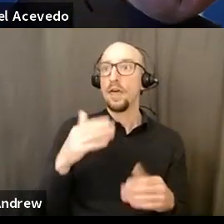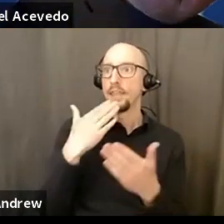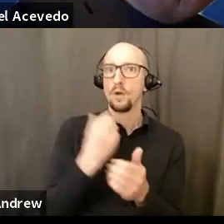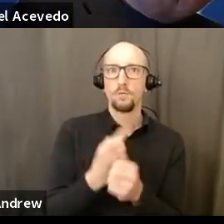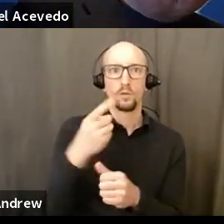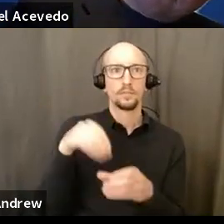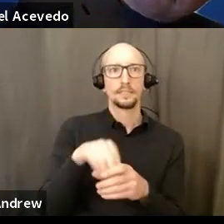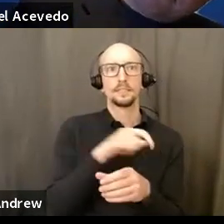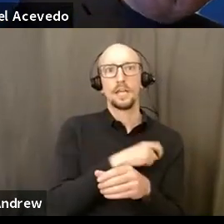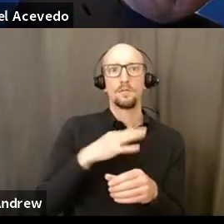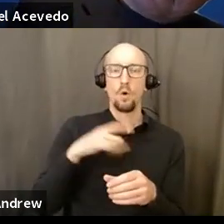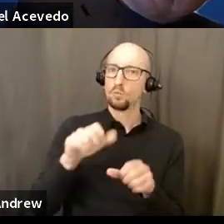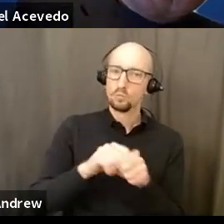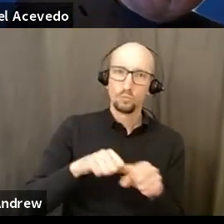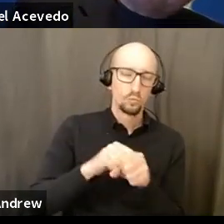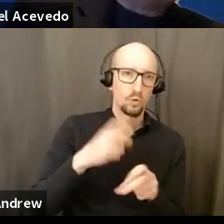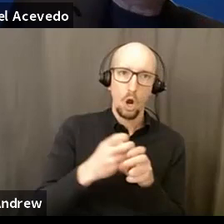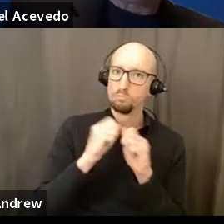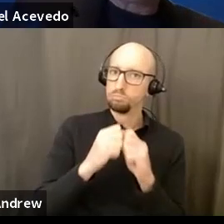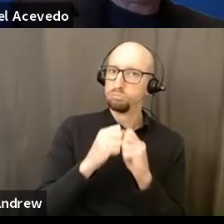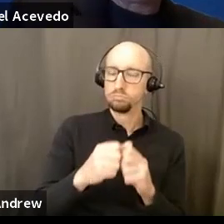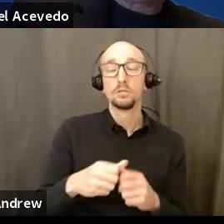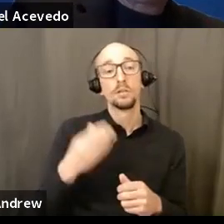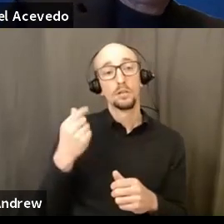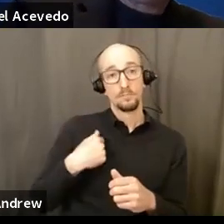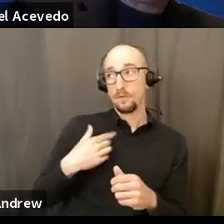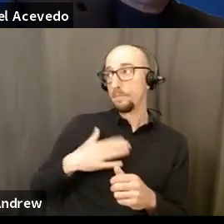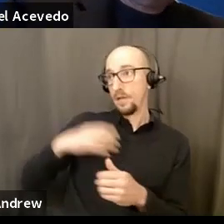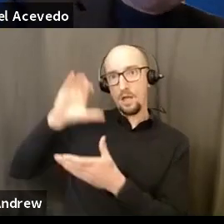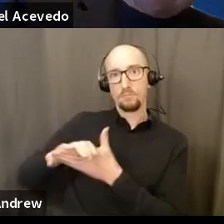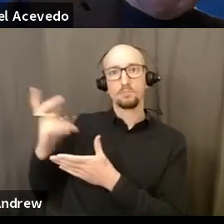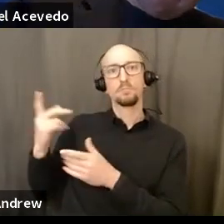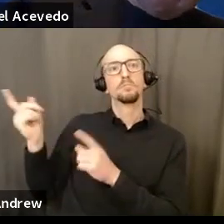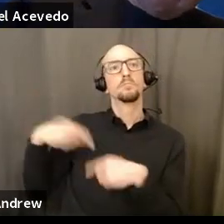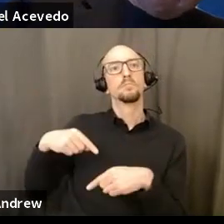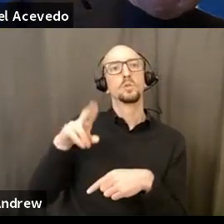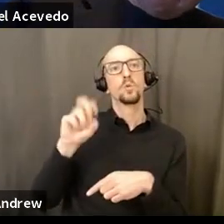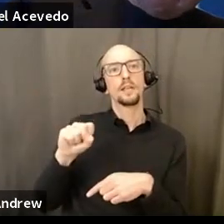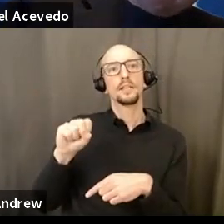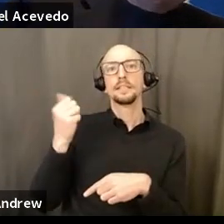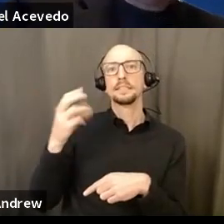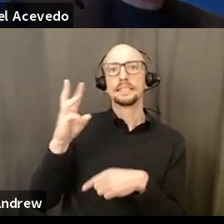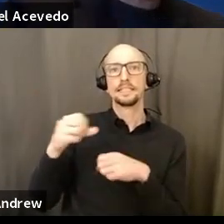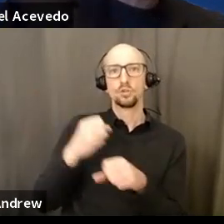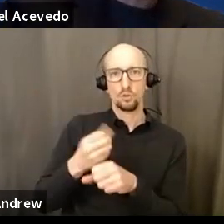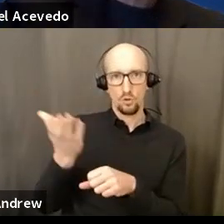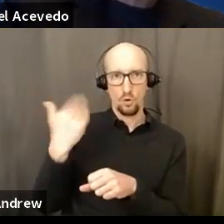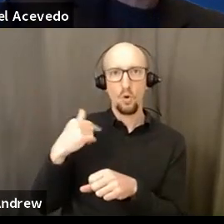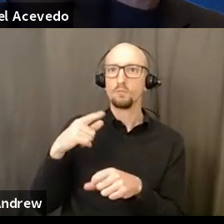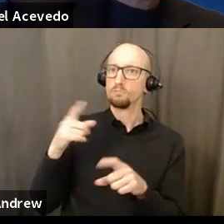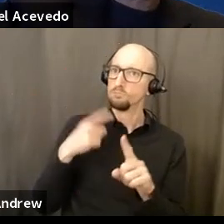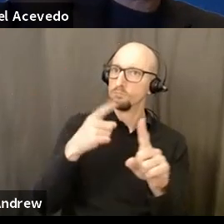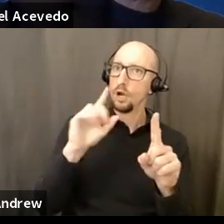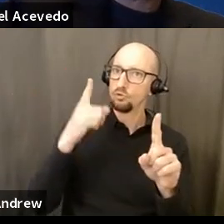your diligence and your hard work. My husband and I came to US 16 years ago to pursue our dreams with strong beliefs